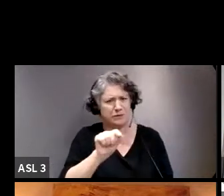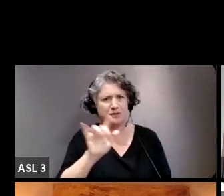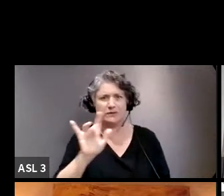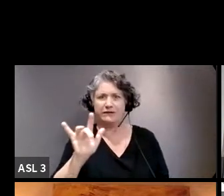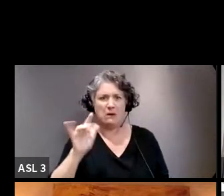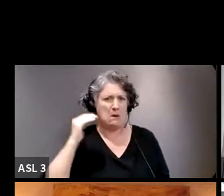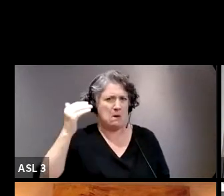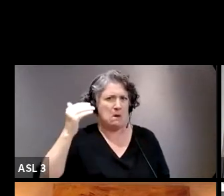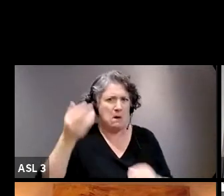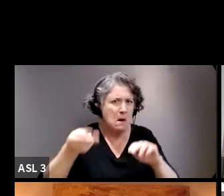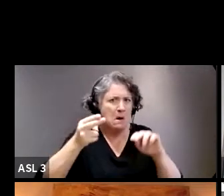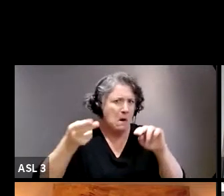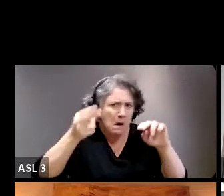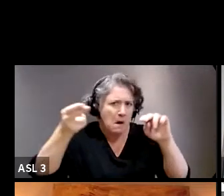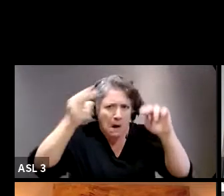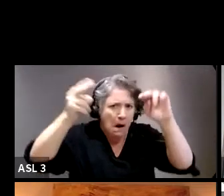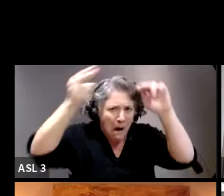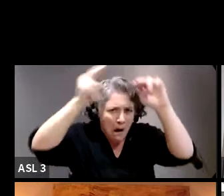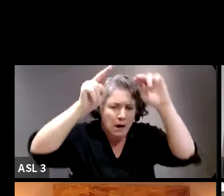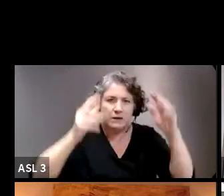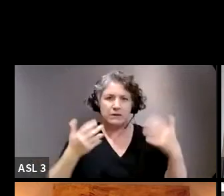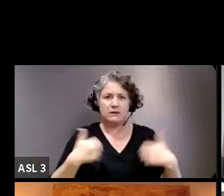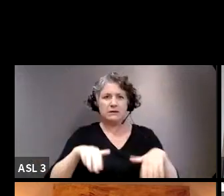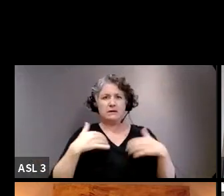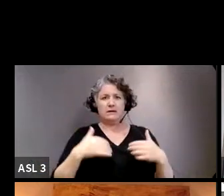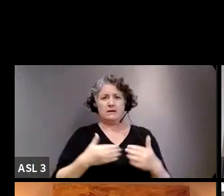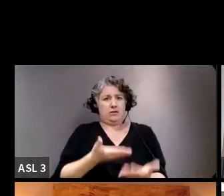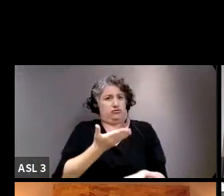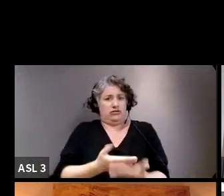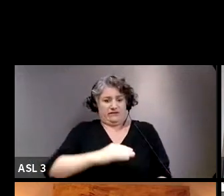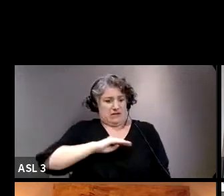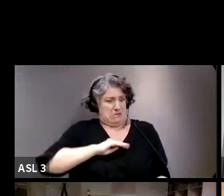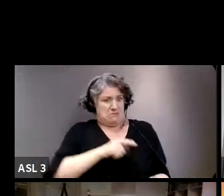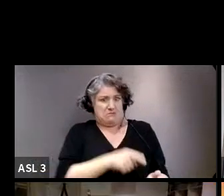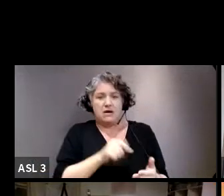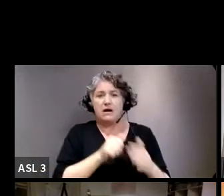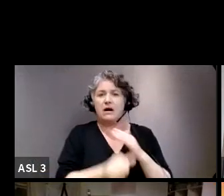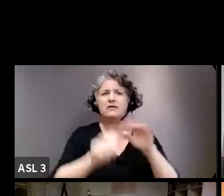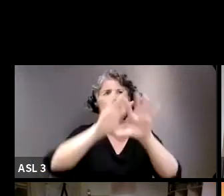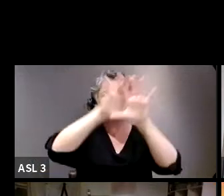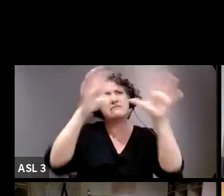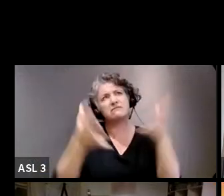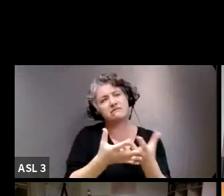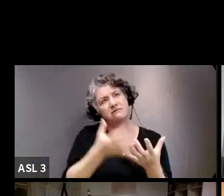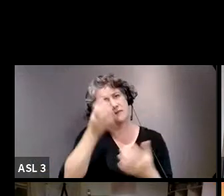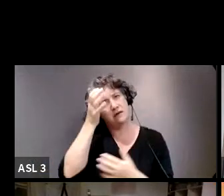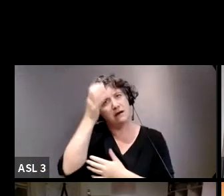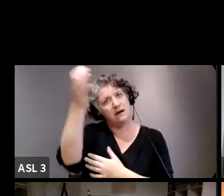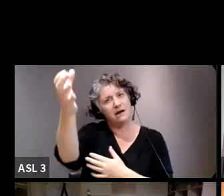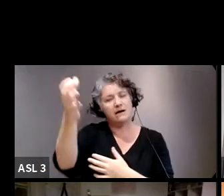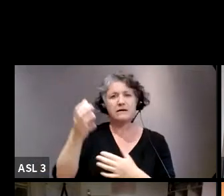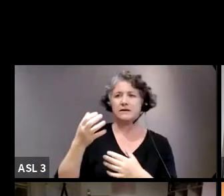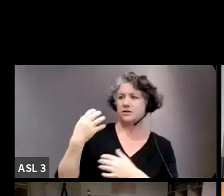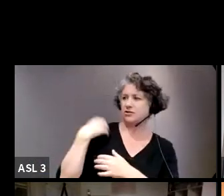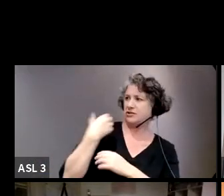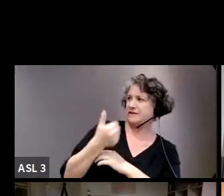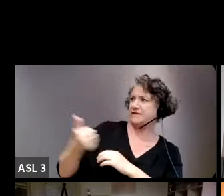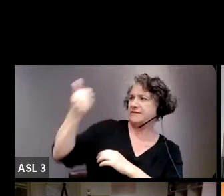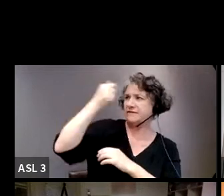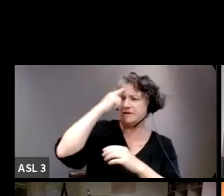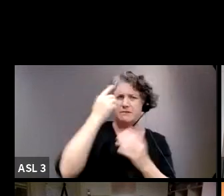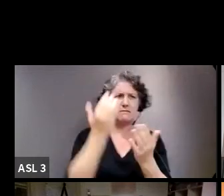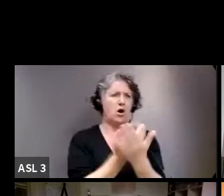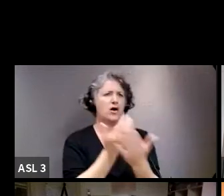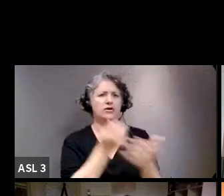it's being justified under this framing of letting the chief of police fulfill his modernization vision but after